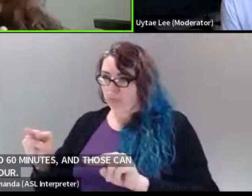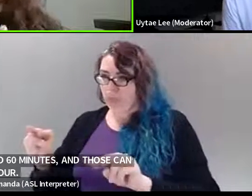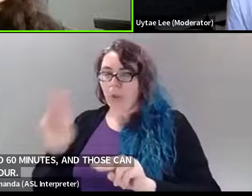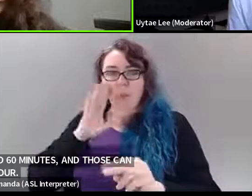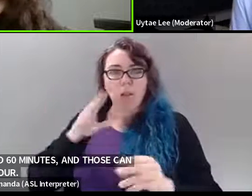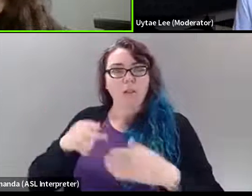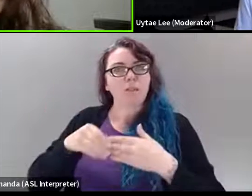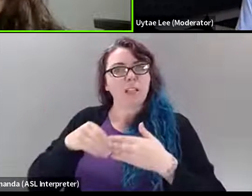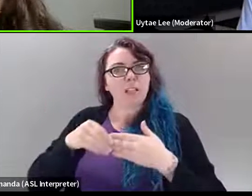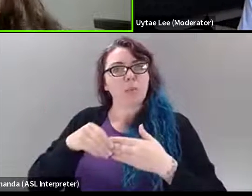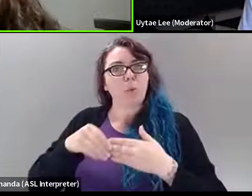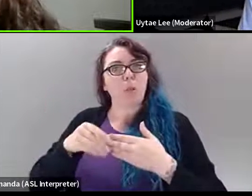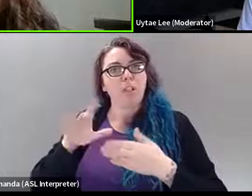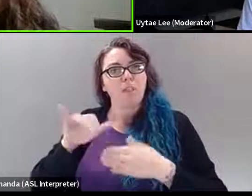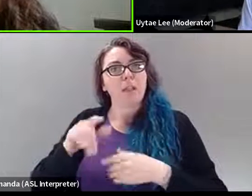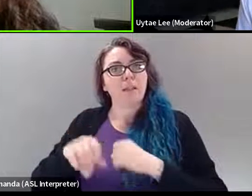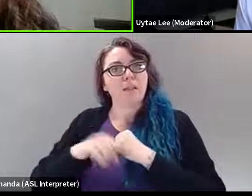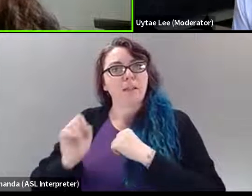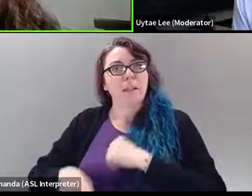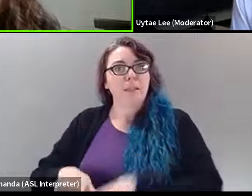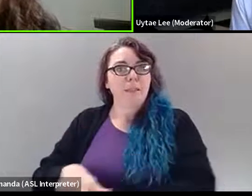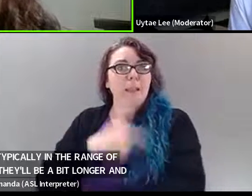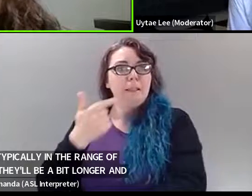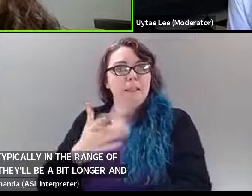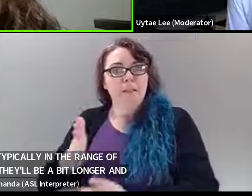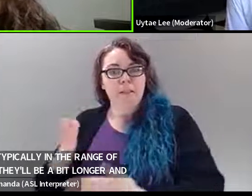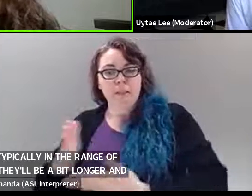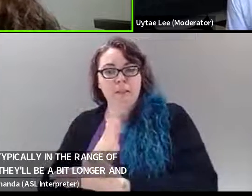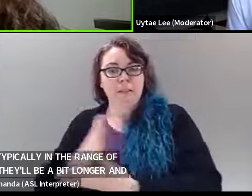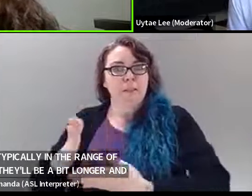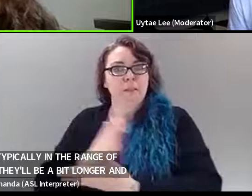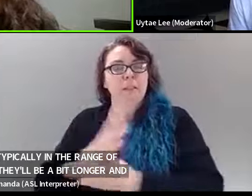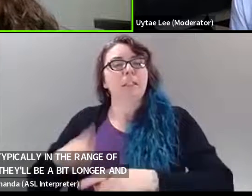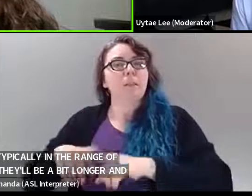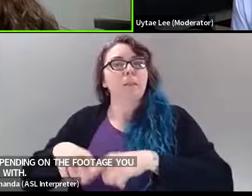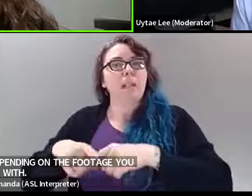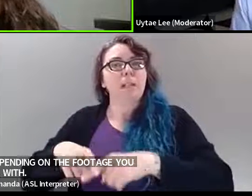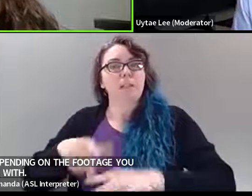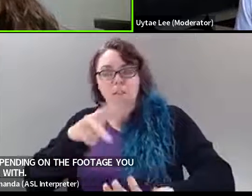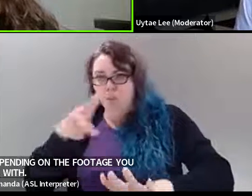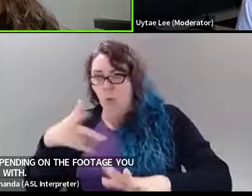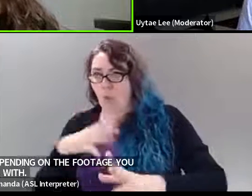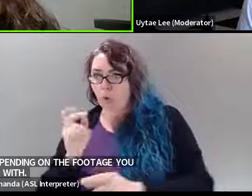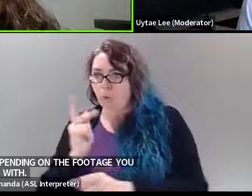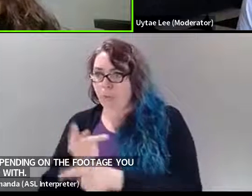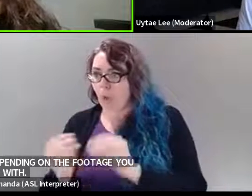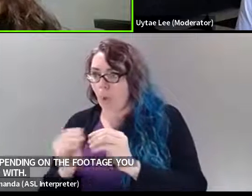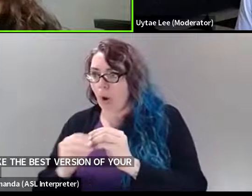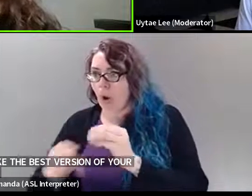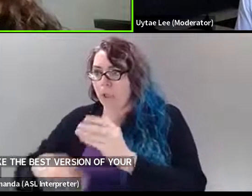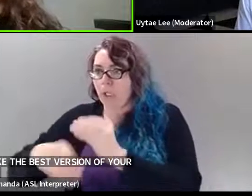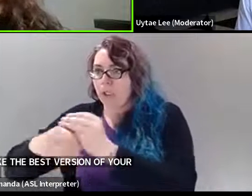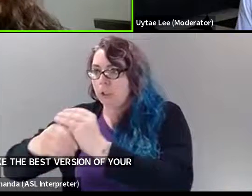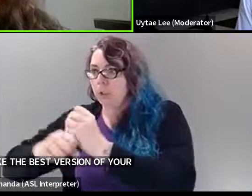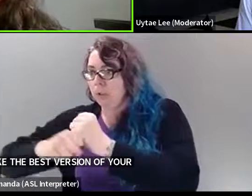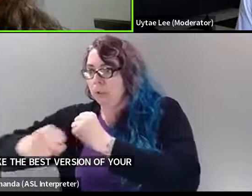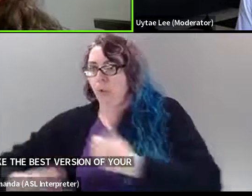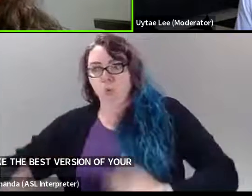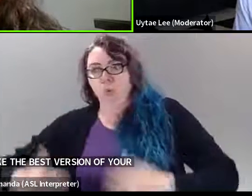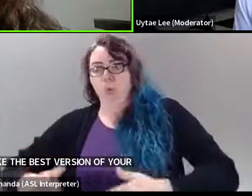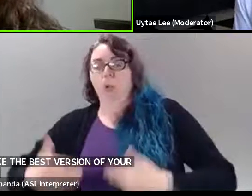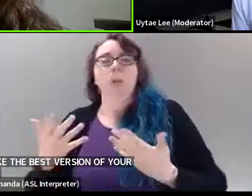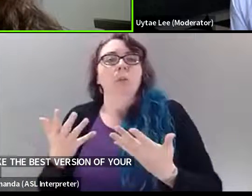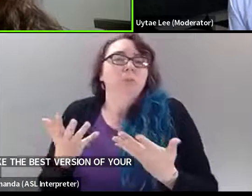of the finished length. On the acquisition side, we're actually starting to look at acquiring shorts in the range of around 20 to